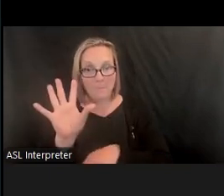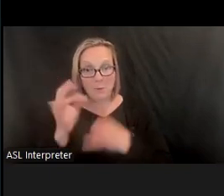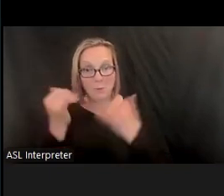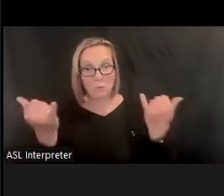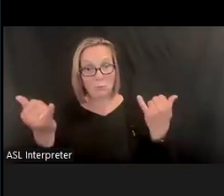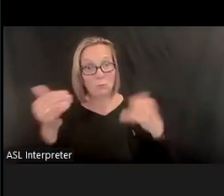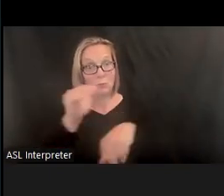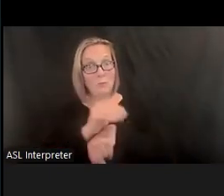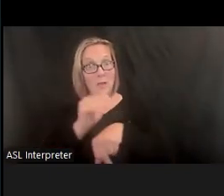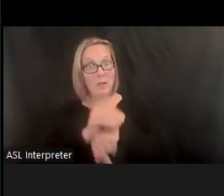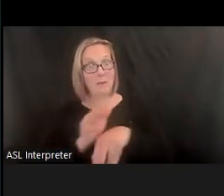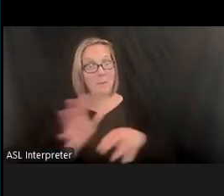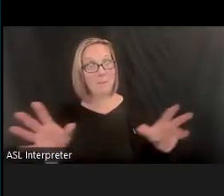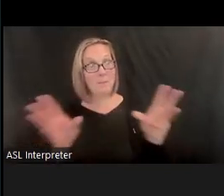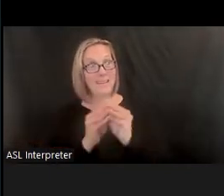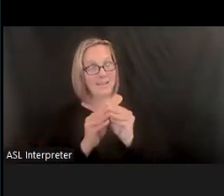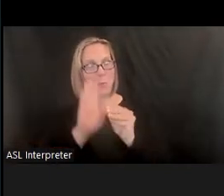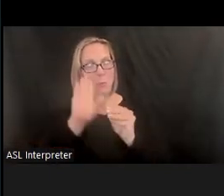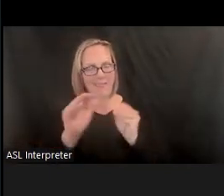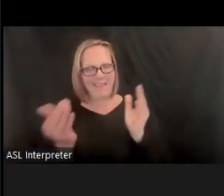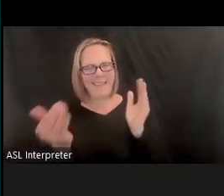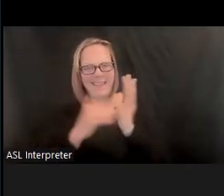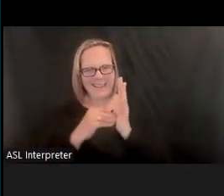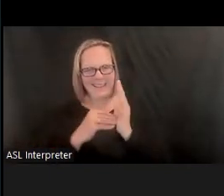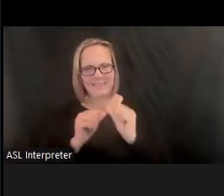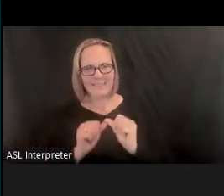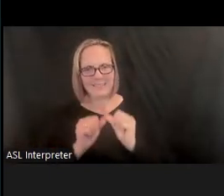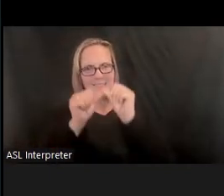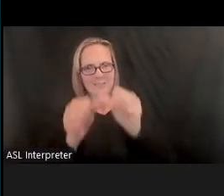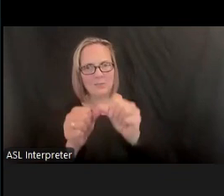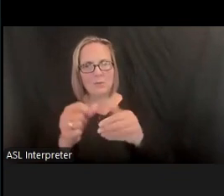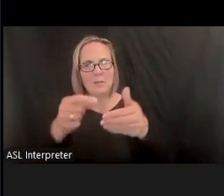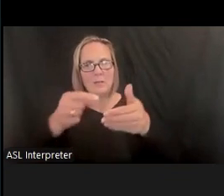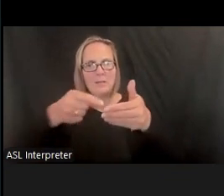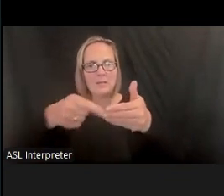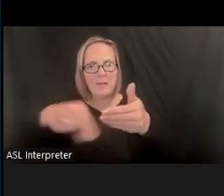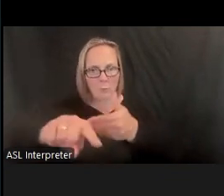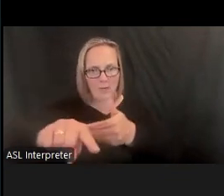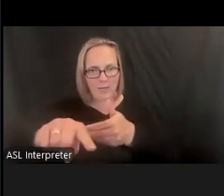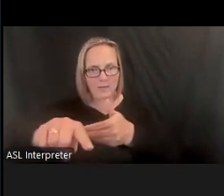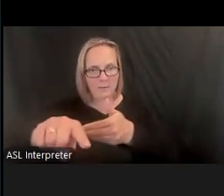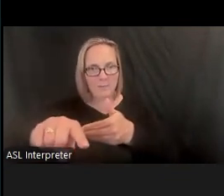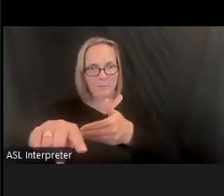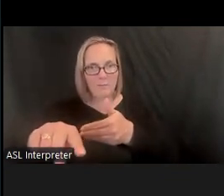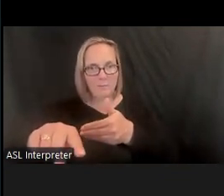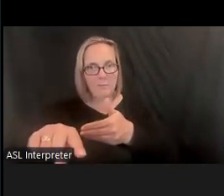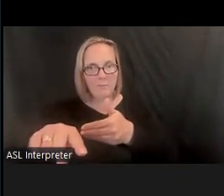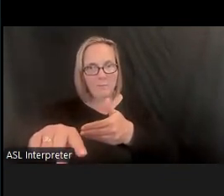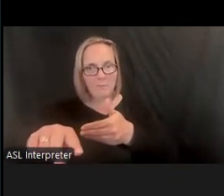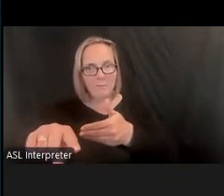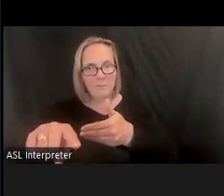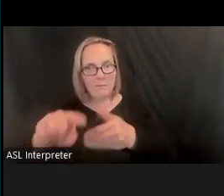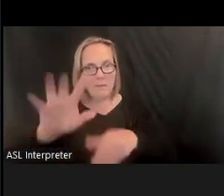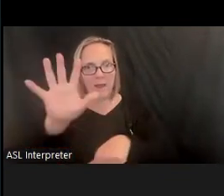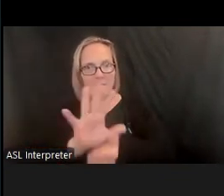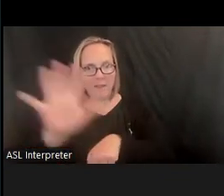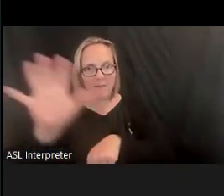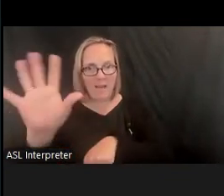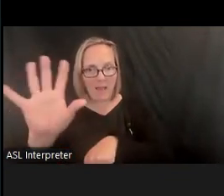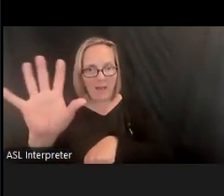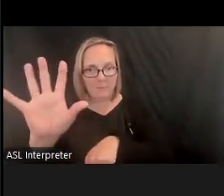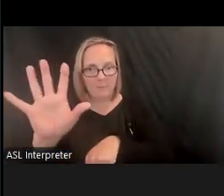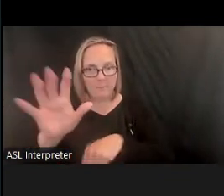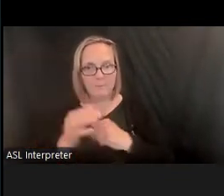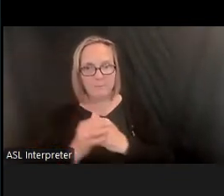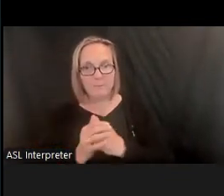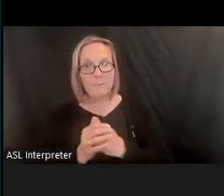will be continued next week, 1 week exactly from tonight at 5 o'clock.